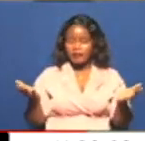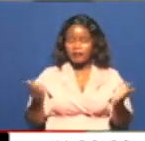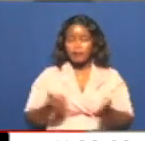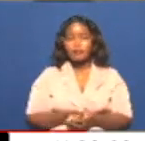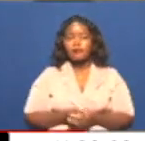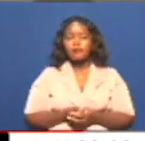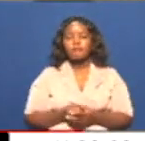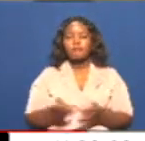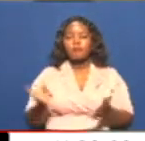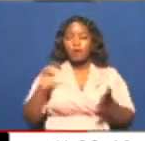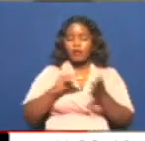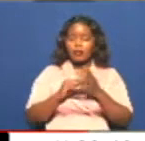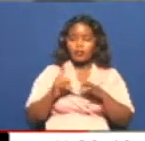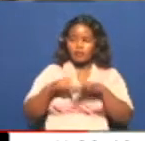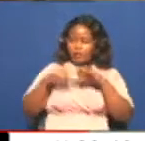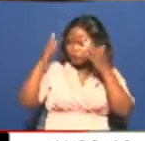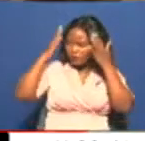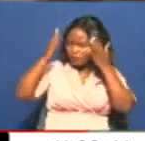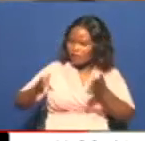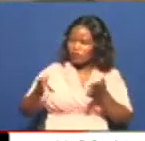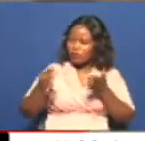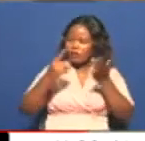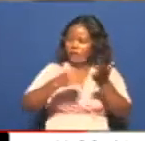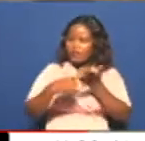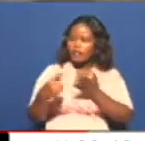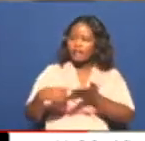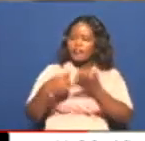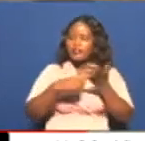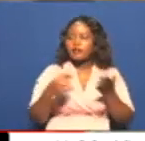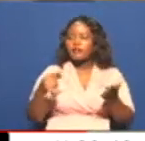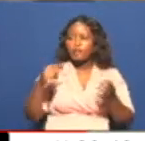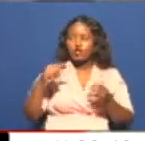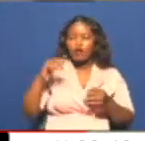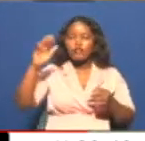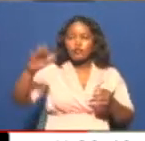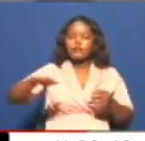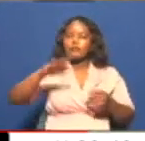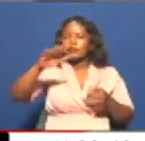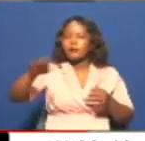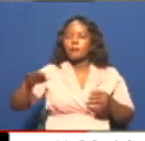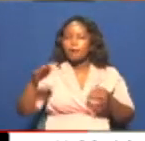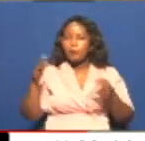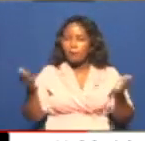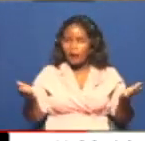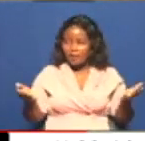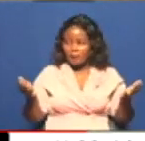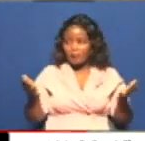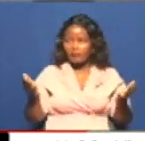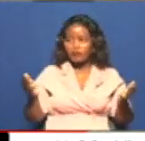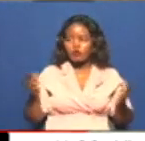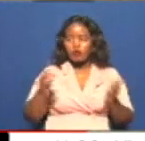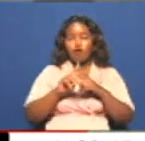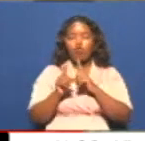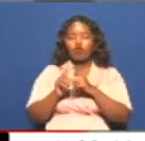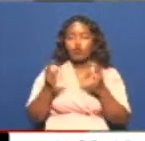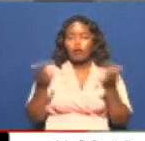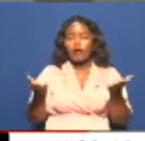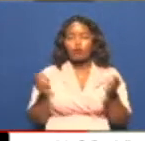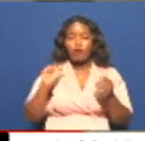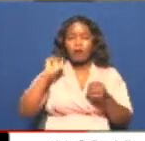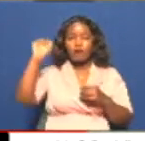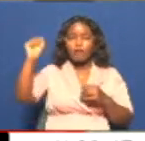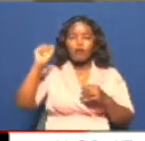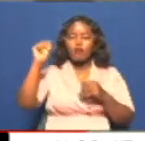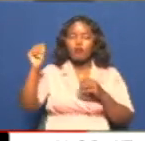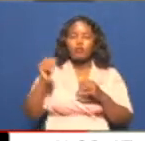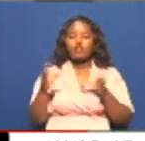the debate in the parliament, in as much as the amendment to the Political Act is